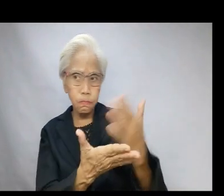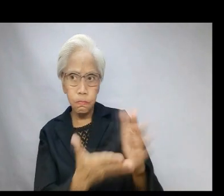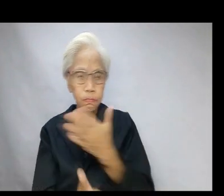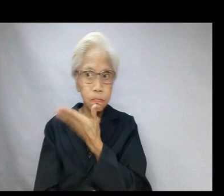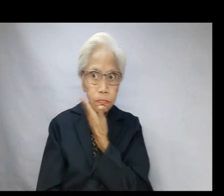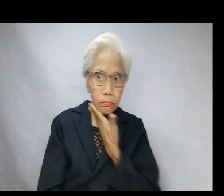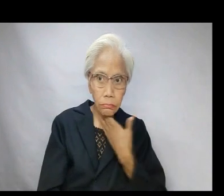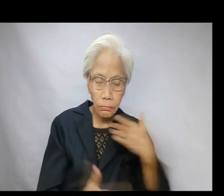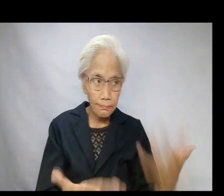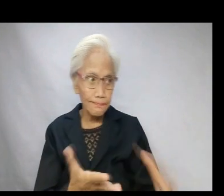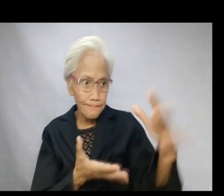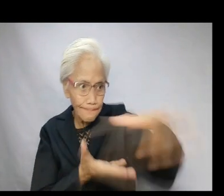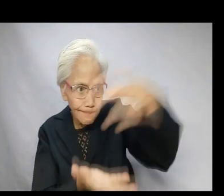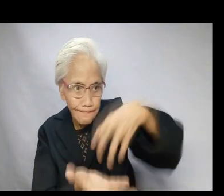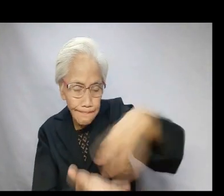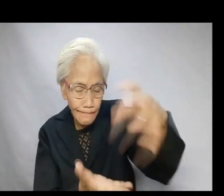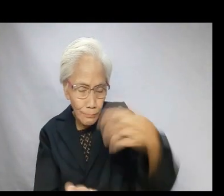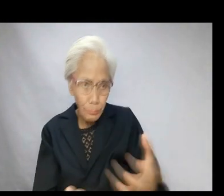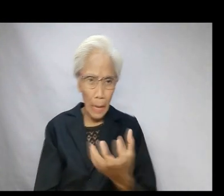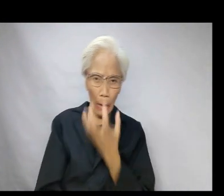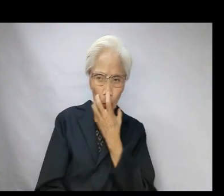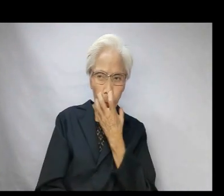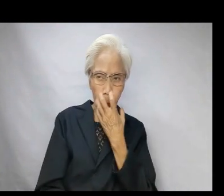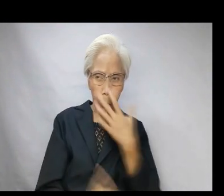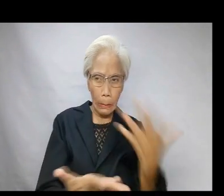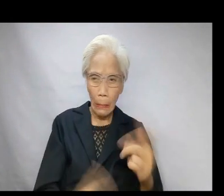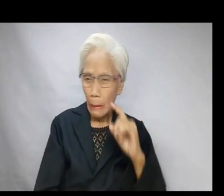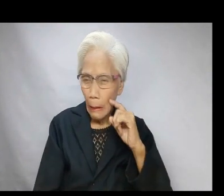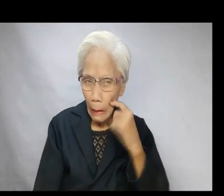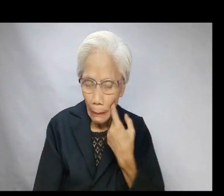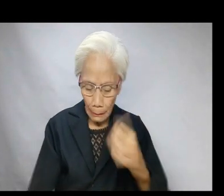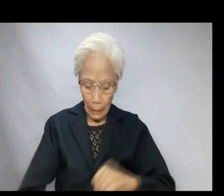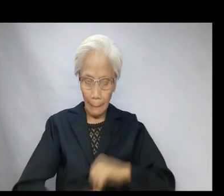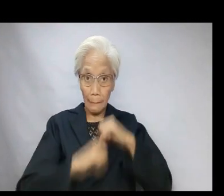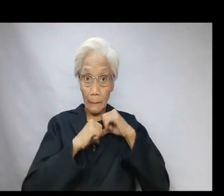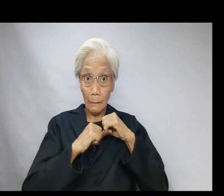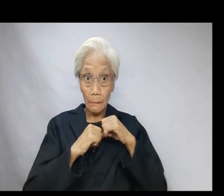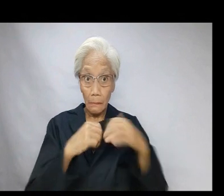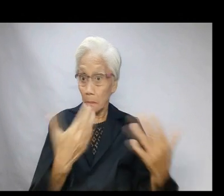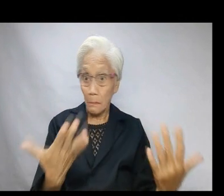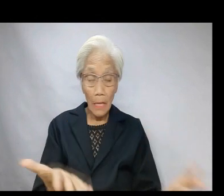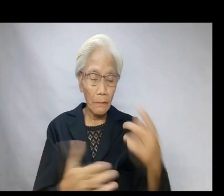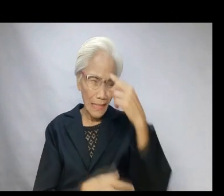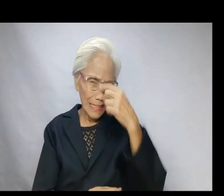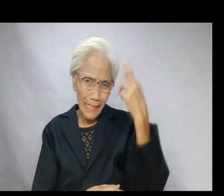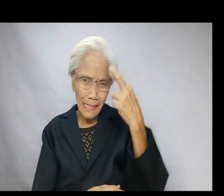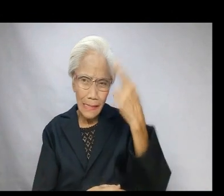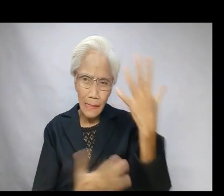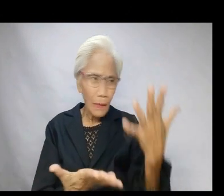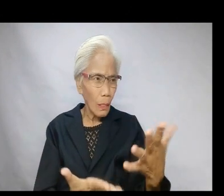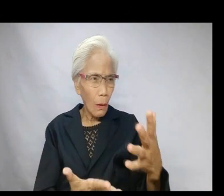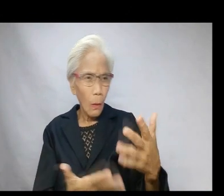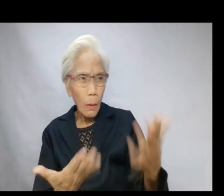or extravagance, gluttony, greed, sloth, wrath, envy and pride. Remember that one of the